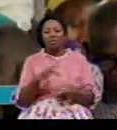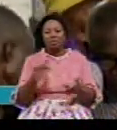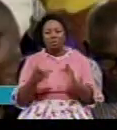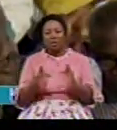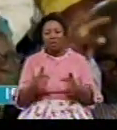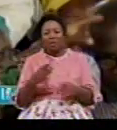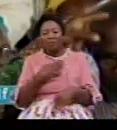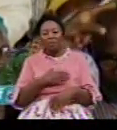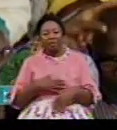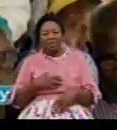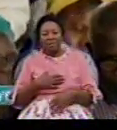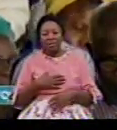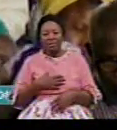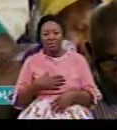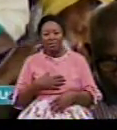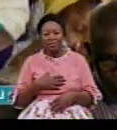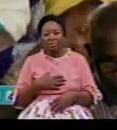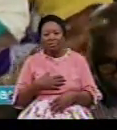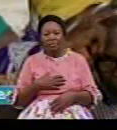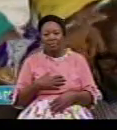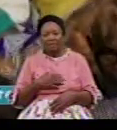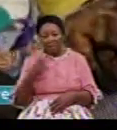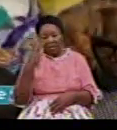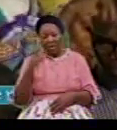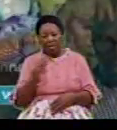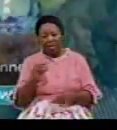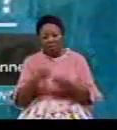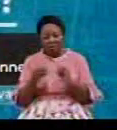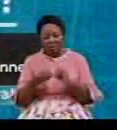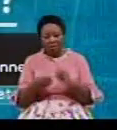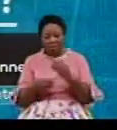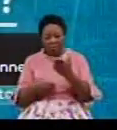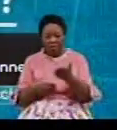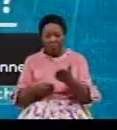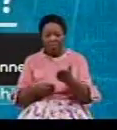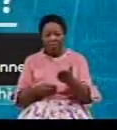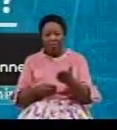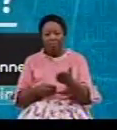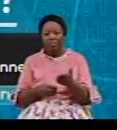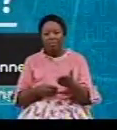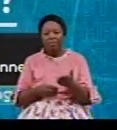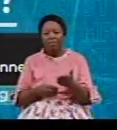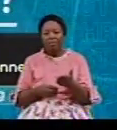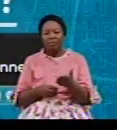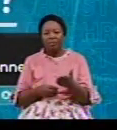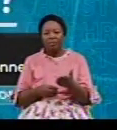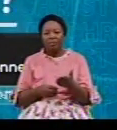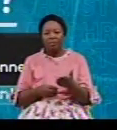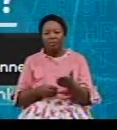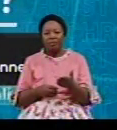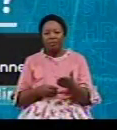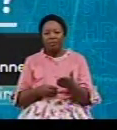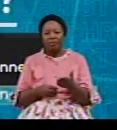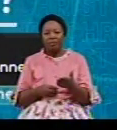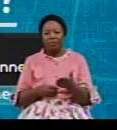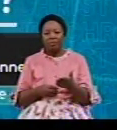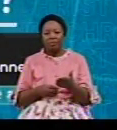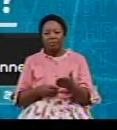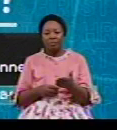Jesus said, the hour has come, Father, glorify thy Son. That's the singular prayer you